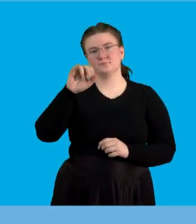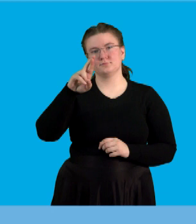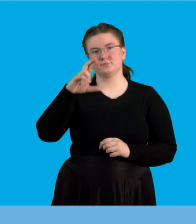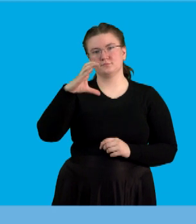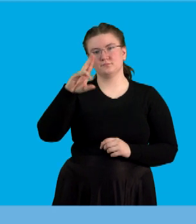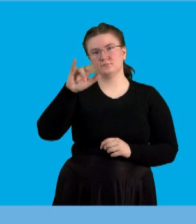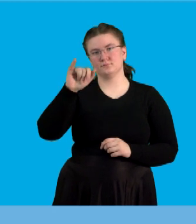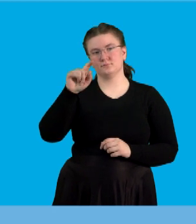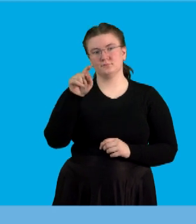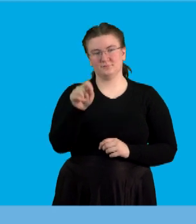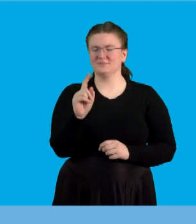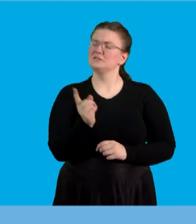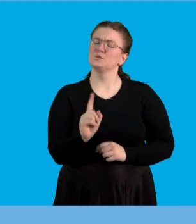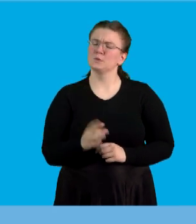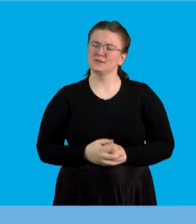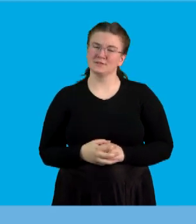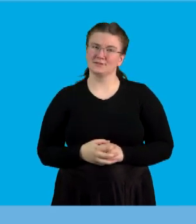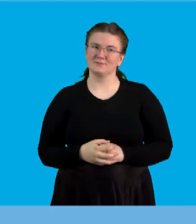there is only, so that's a circuit